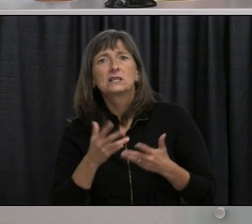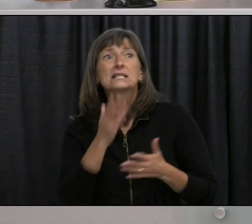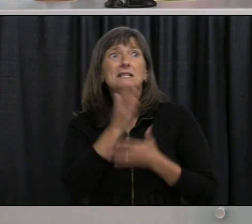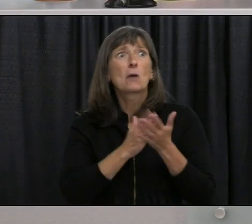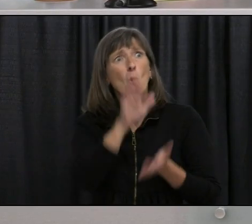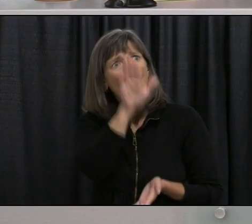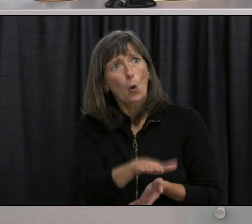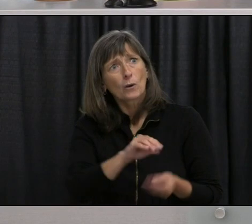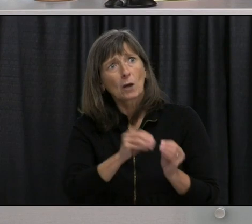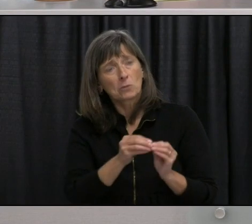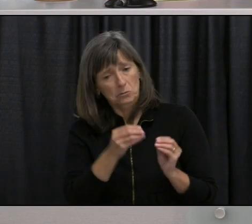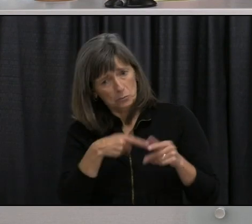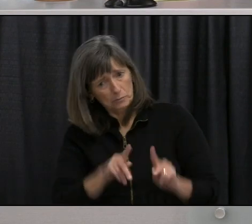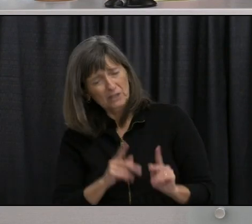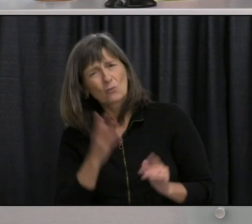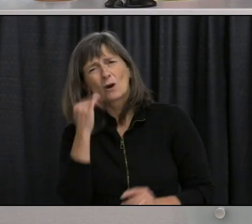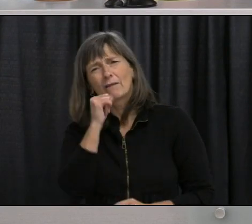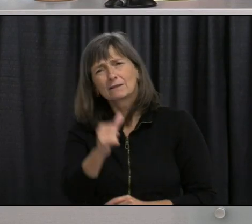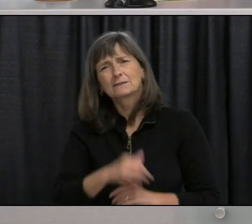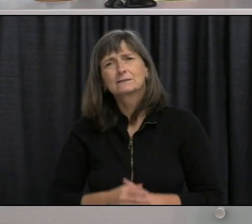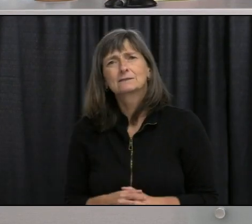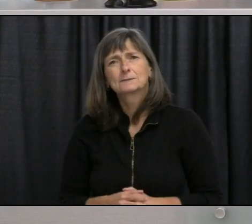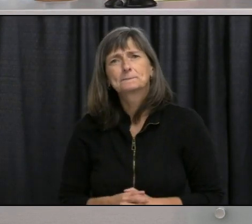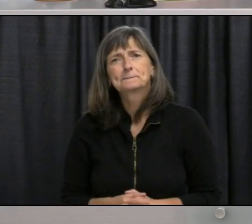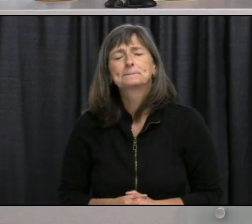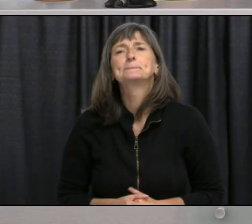areas? So I think,